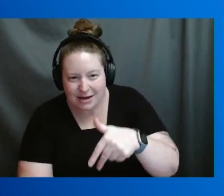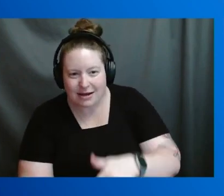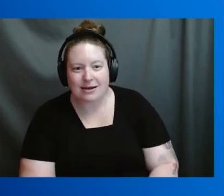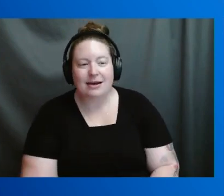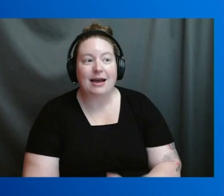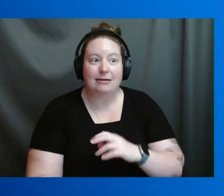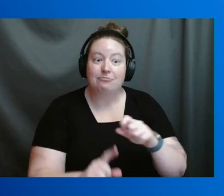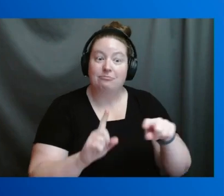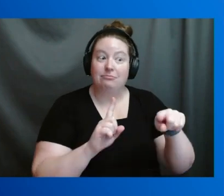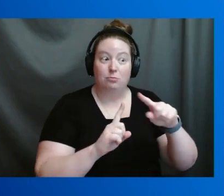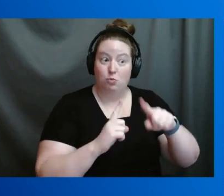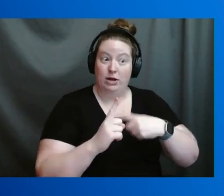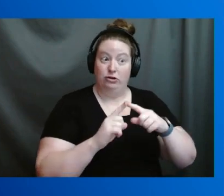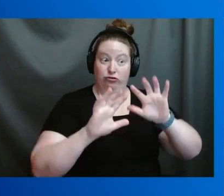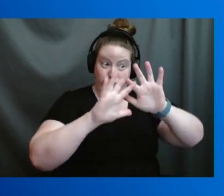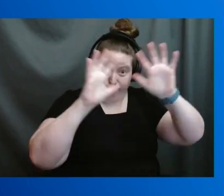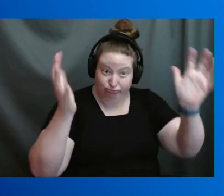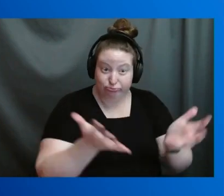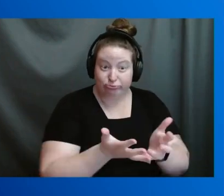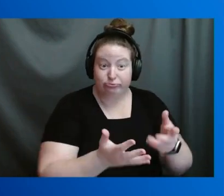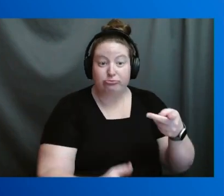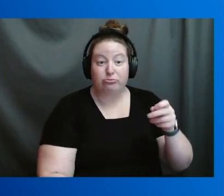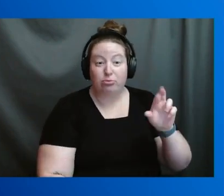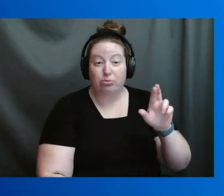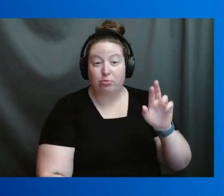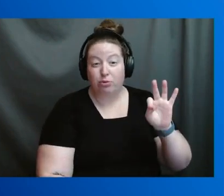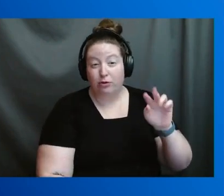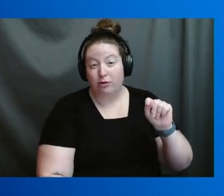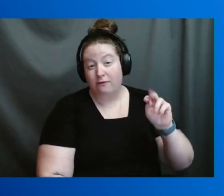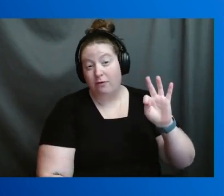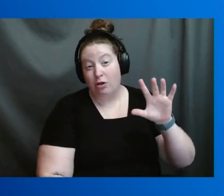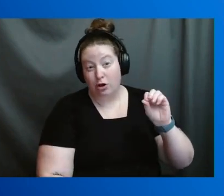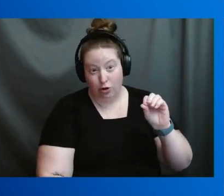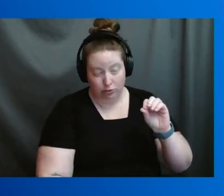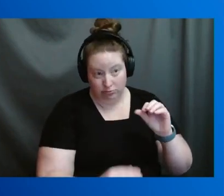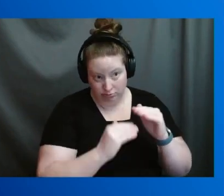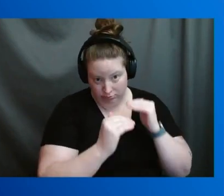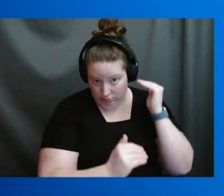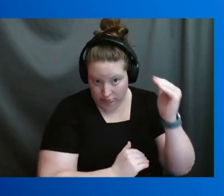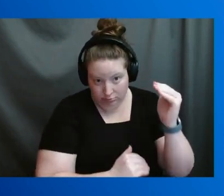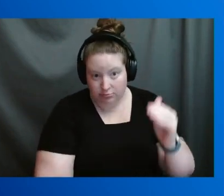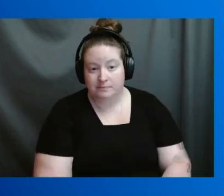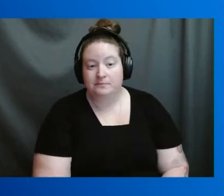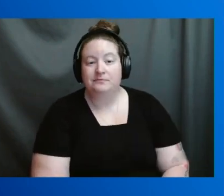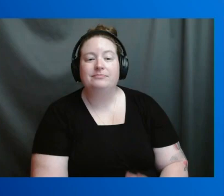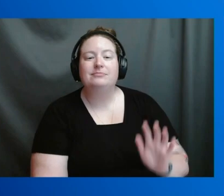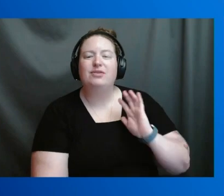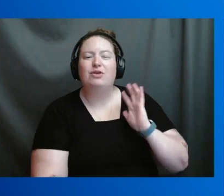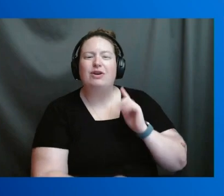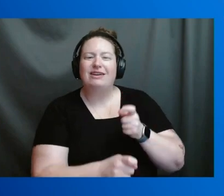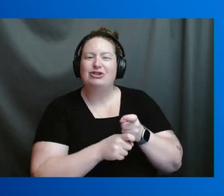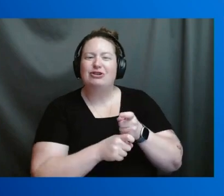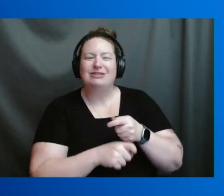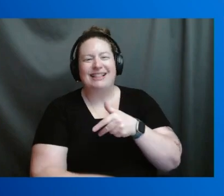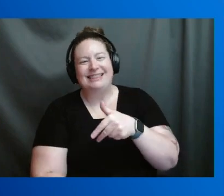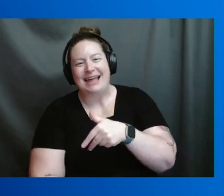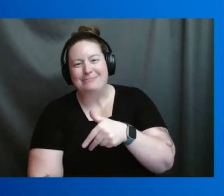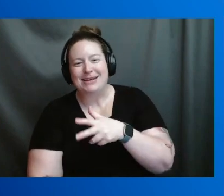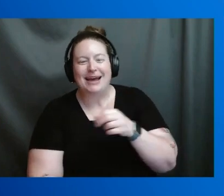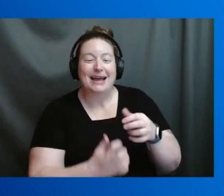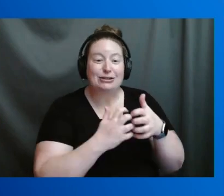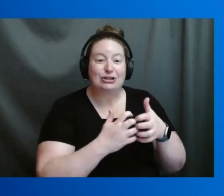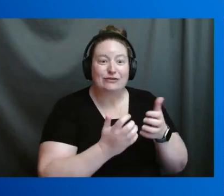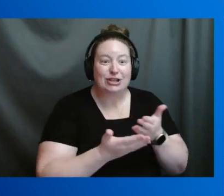portfolio altogether. And in the past, I've joked with my team about how Lambda and serverless really is the compression algorithm for